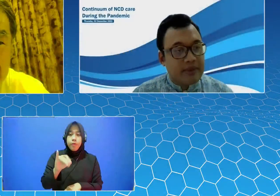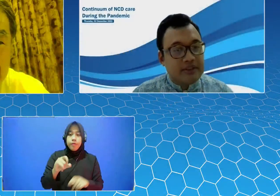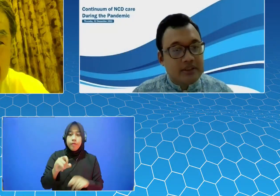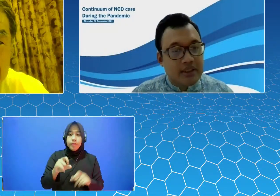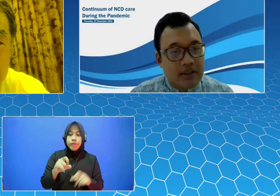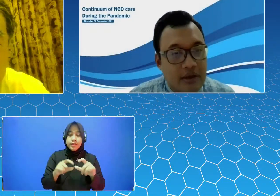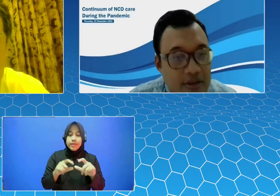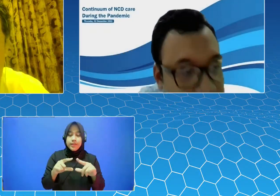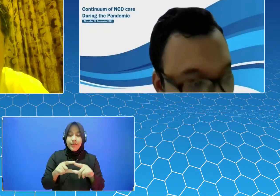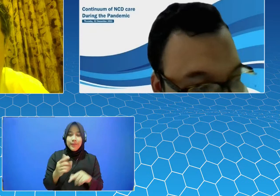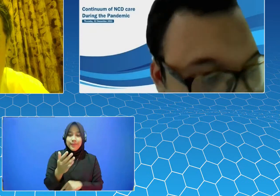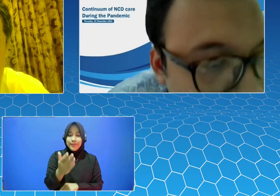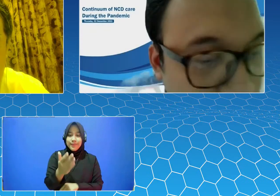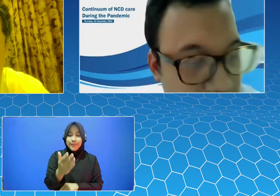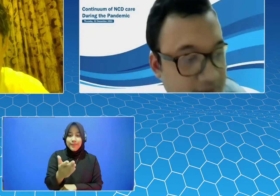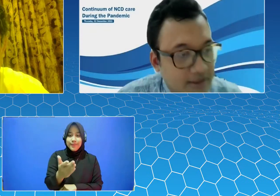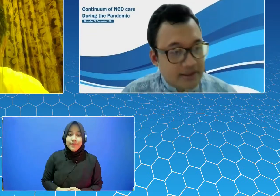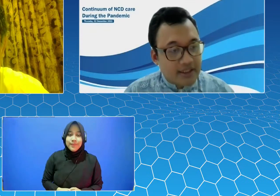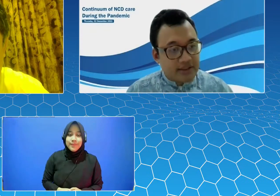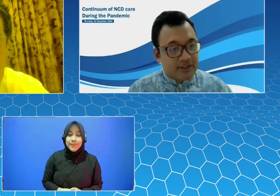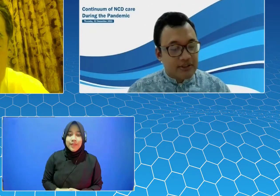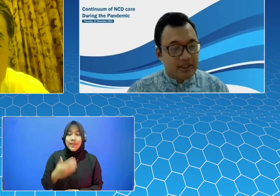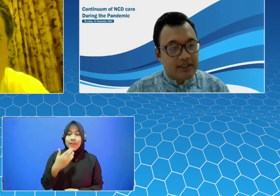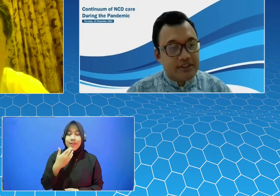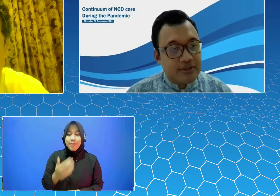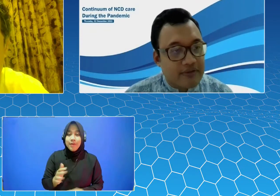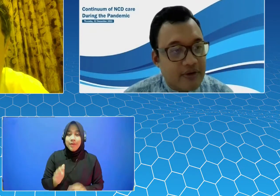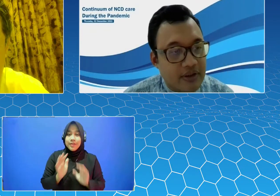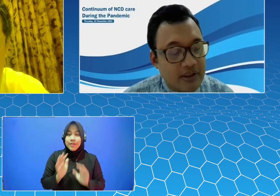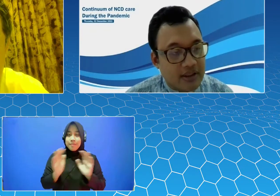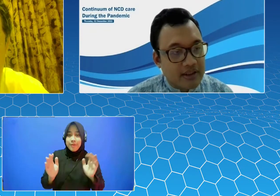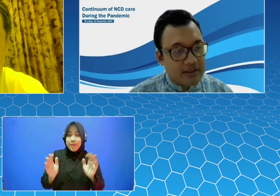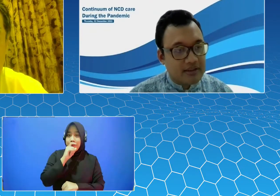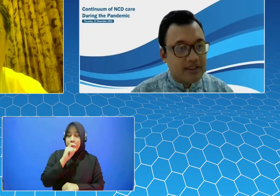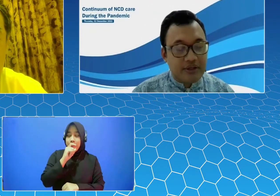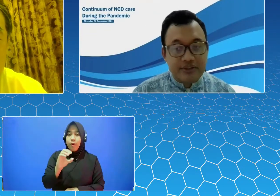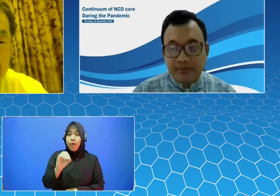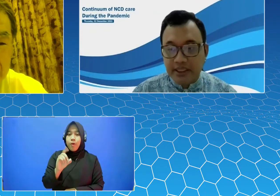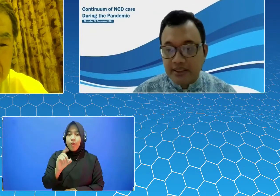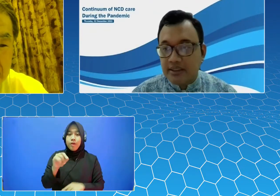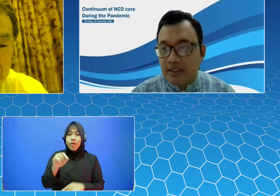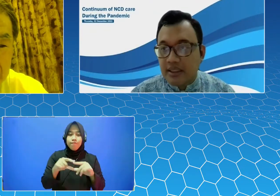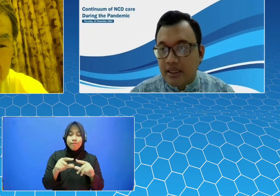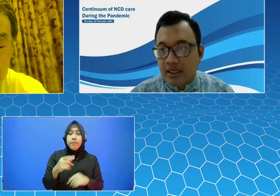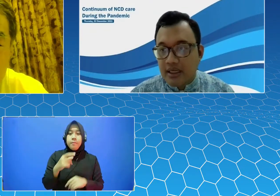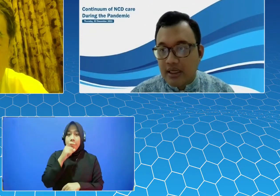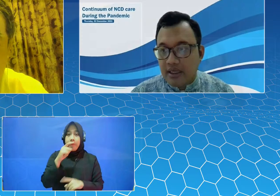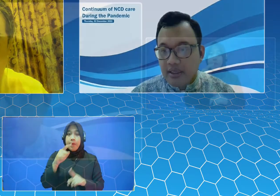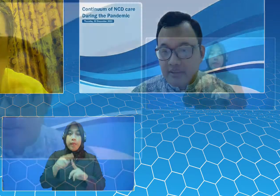Thank you very much, Oliver, Mr. Oliver Richards, and also Takeshi Zura for introducing me.